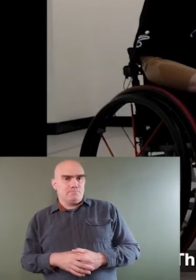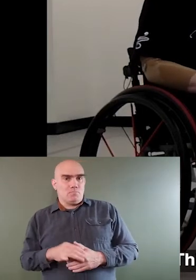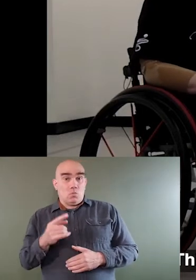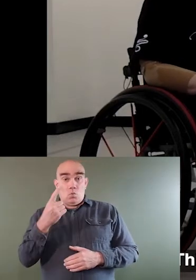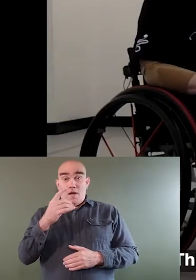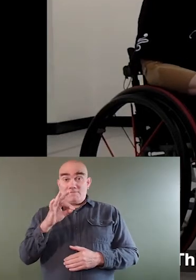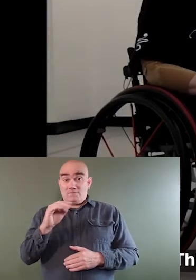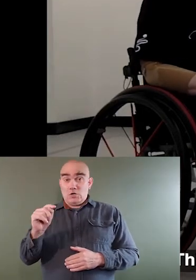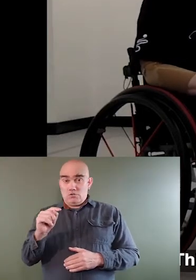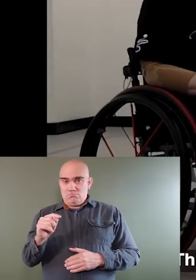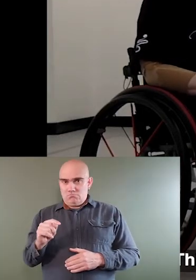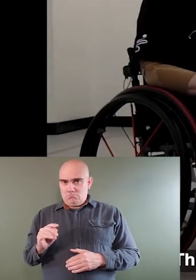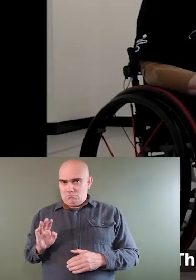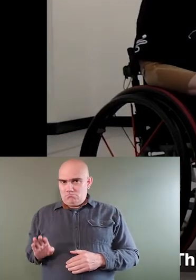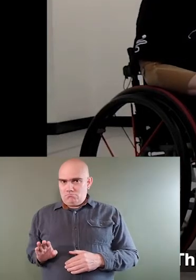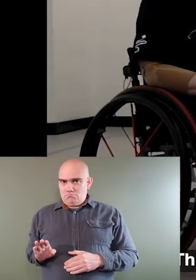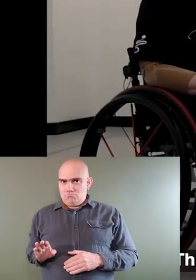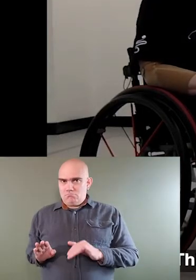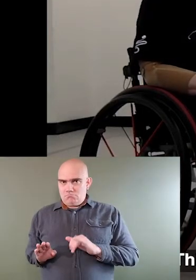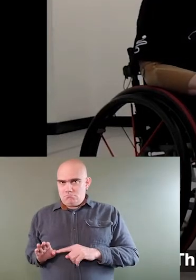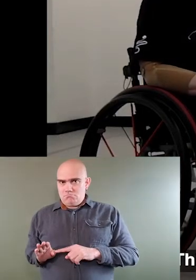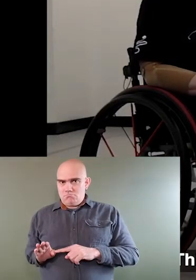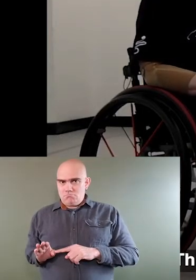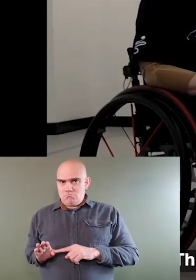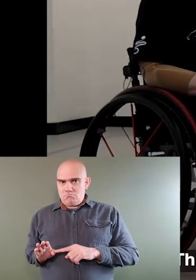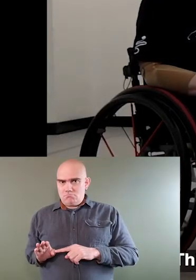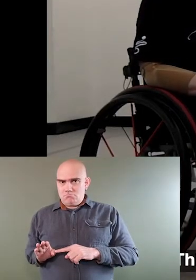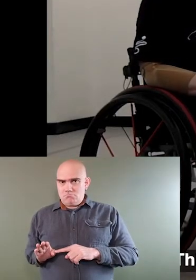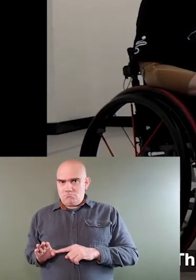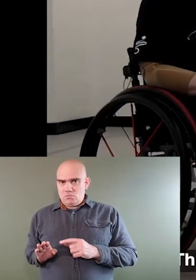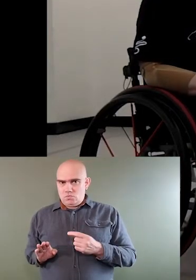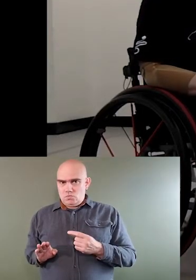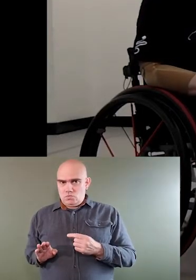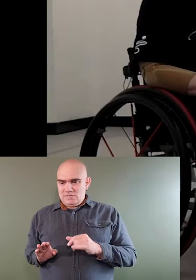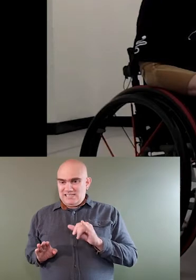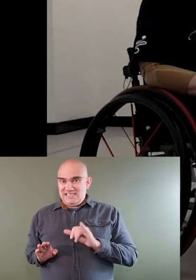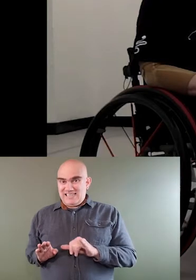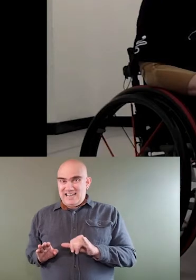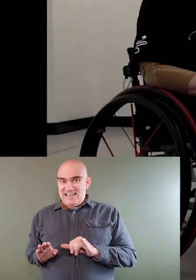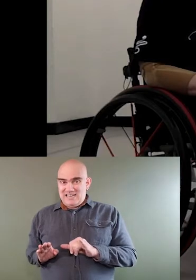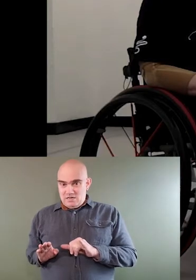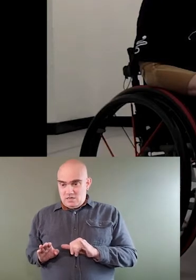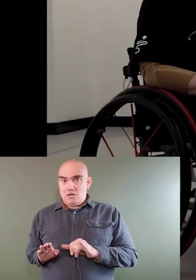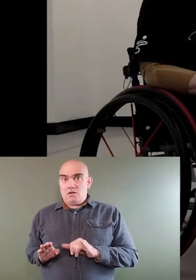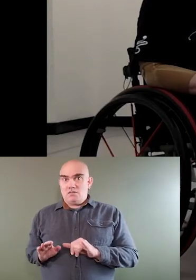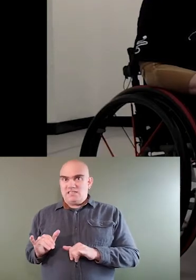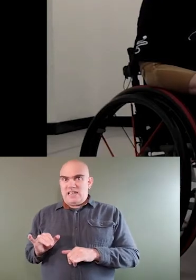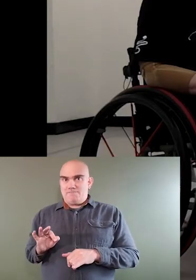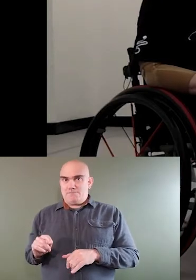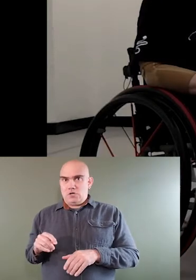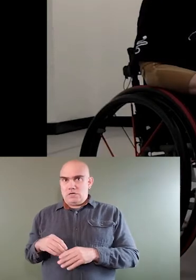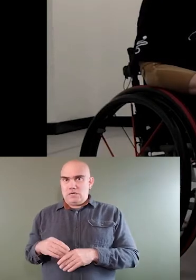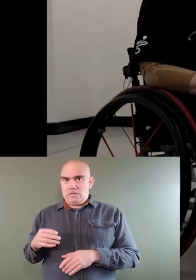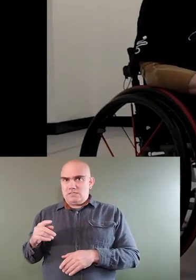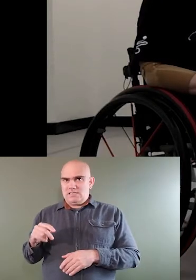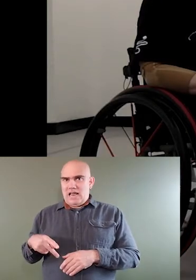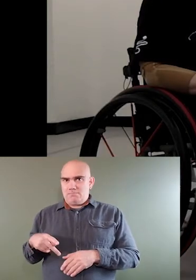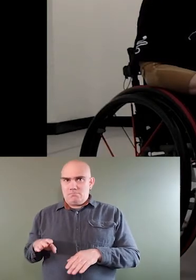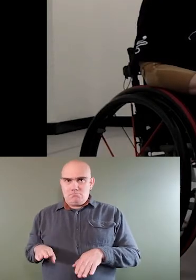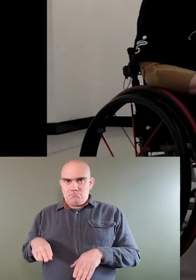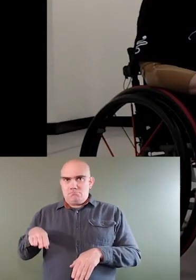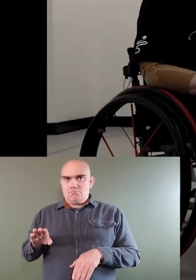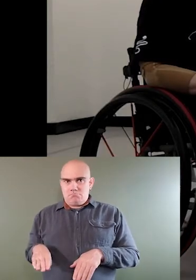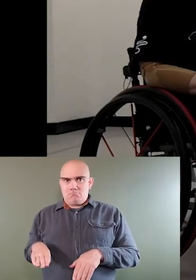is a jump from one foot that stays on the same foot intact.